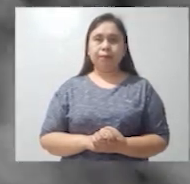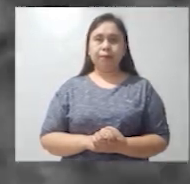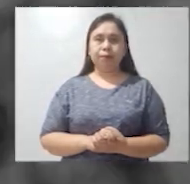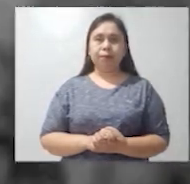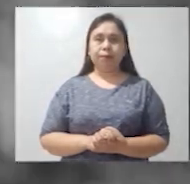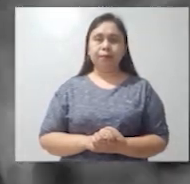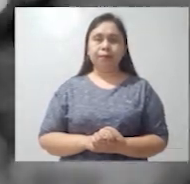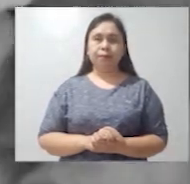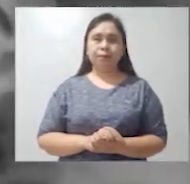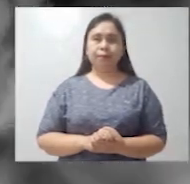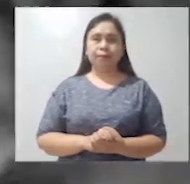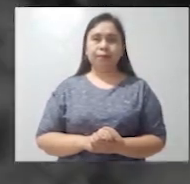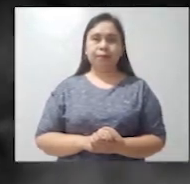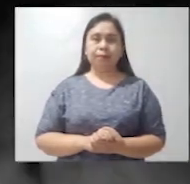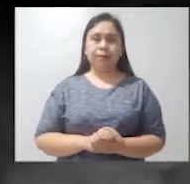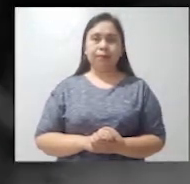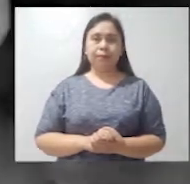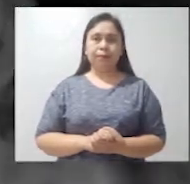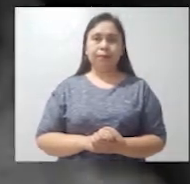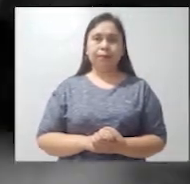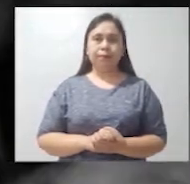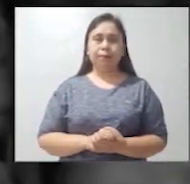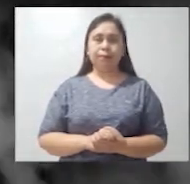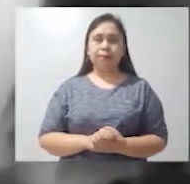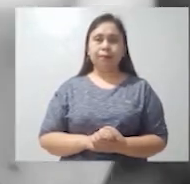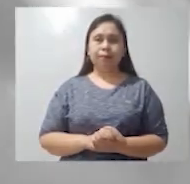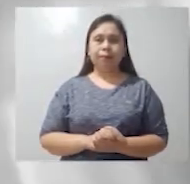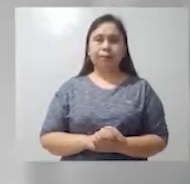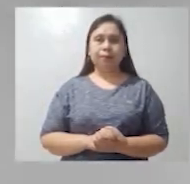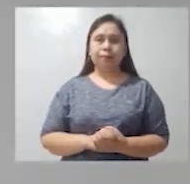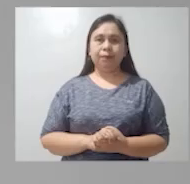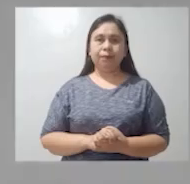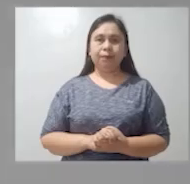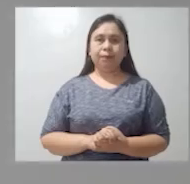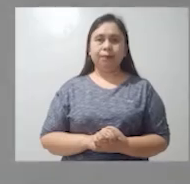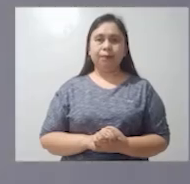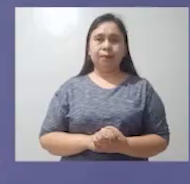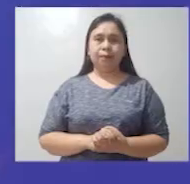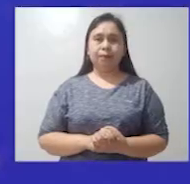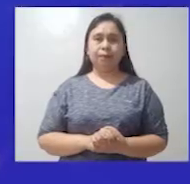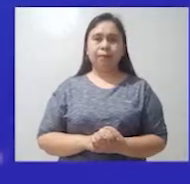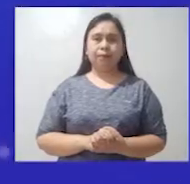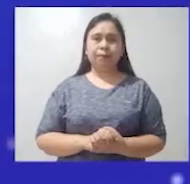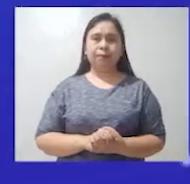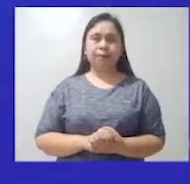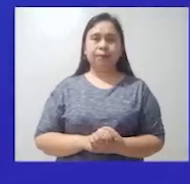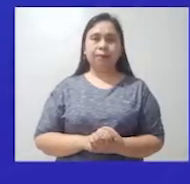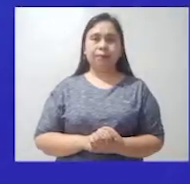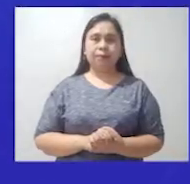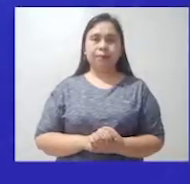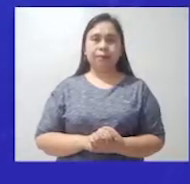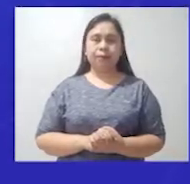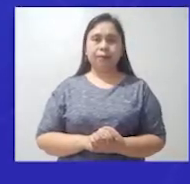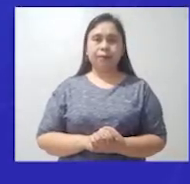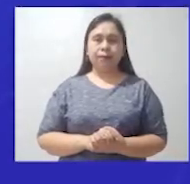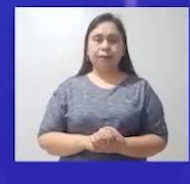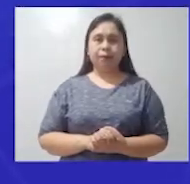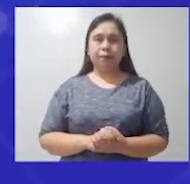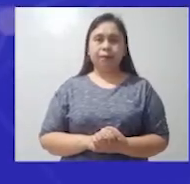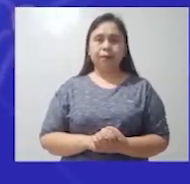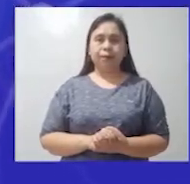smoke is a solid bar of dry ice. These next changes result when heat is